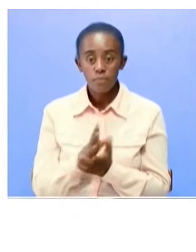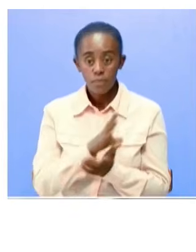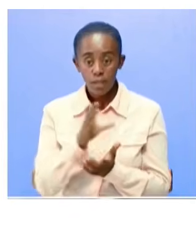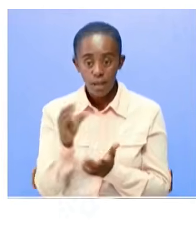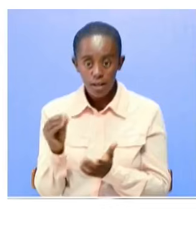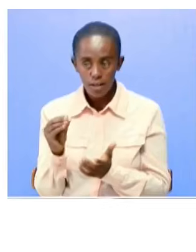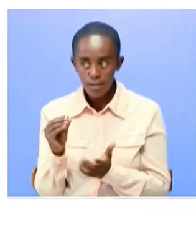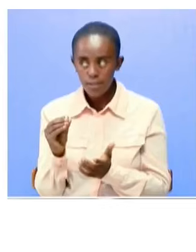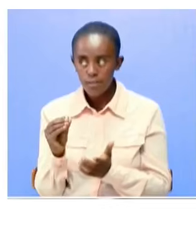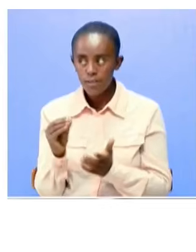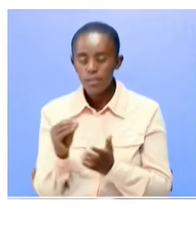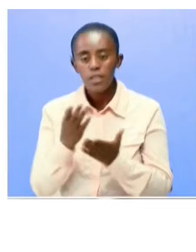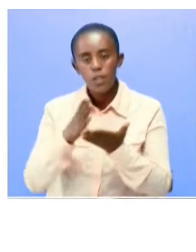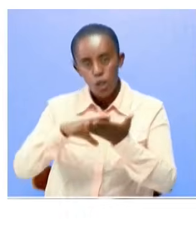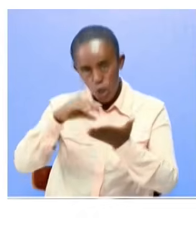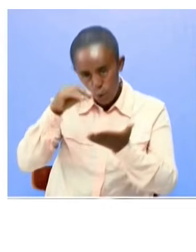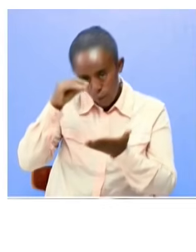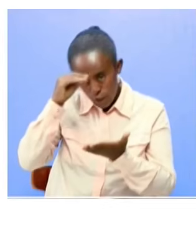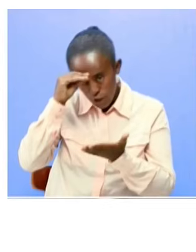and education.